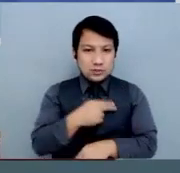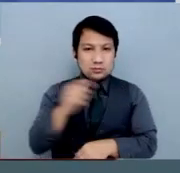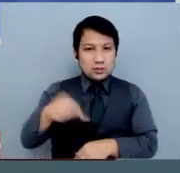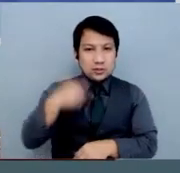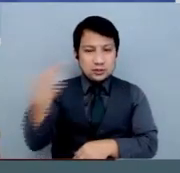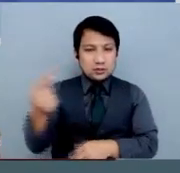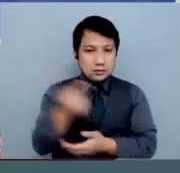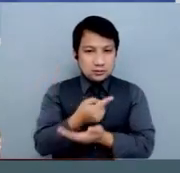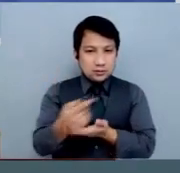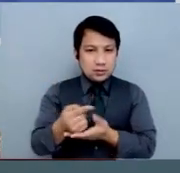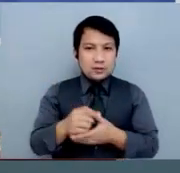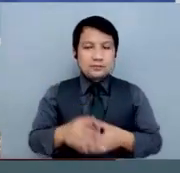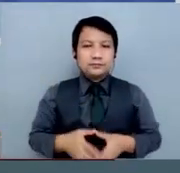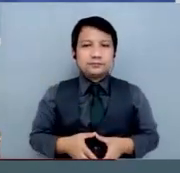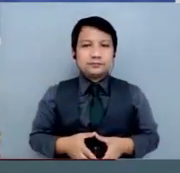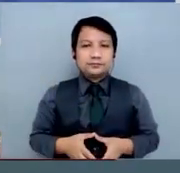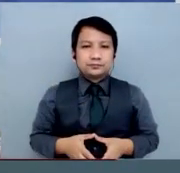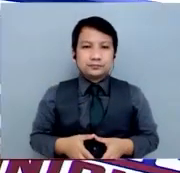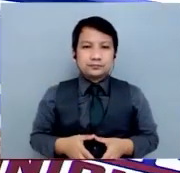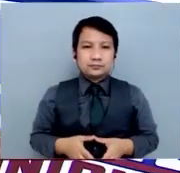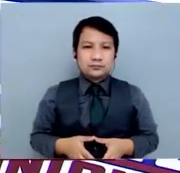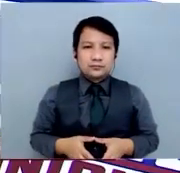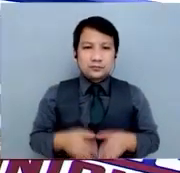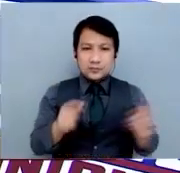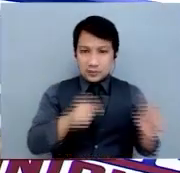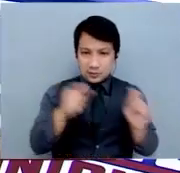few days. Mm-hmm. Doc, medyo lalayo ka ng konti.